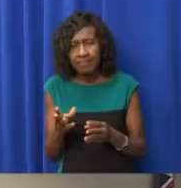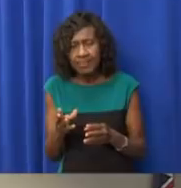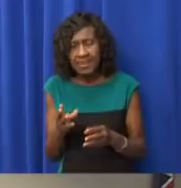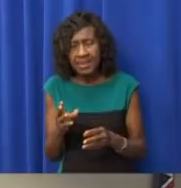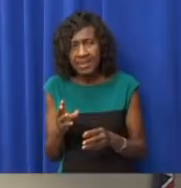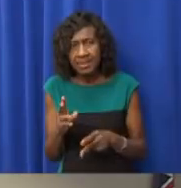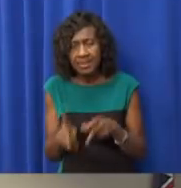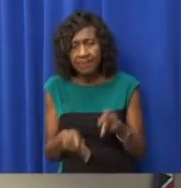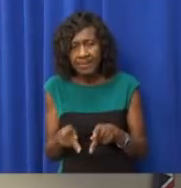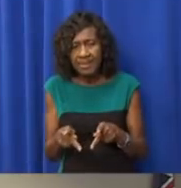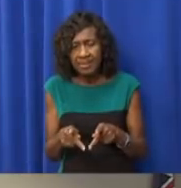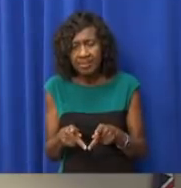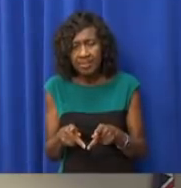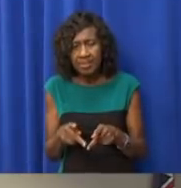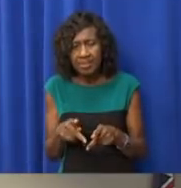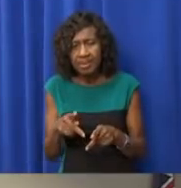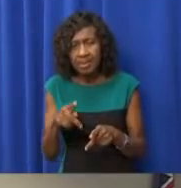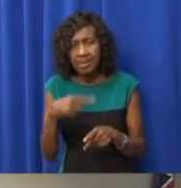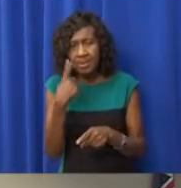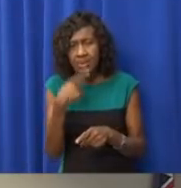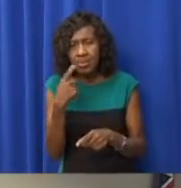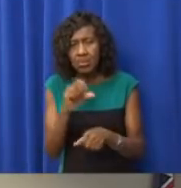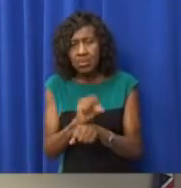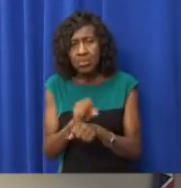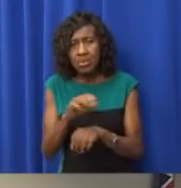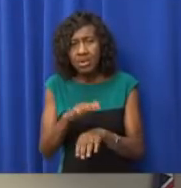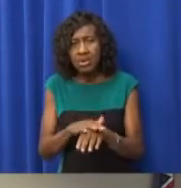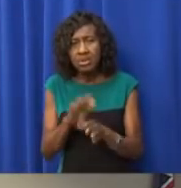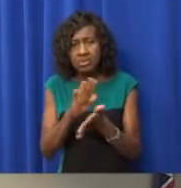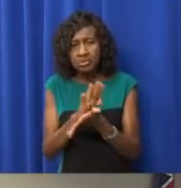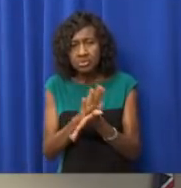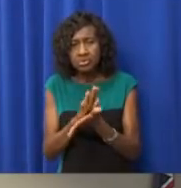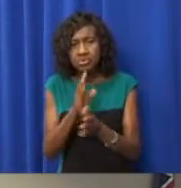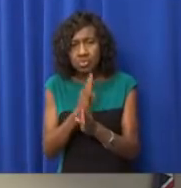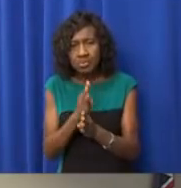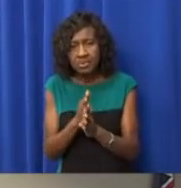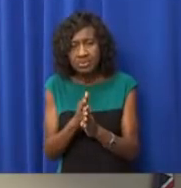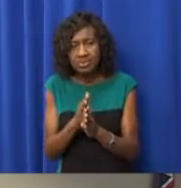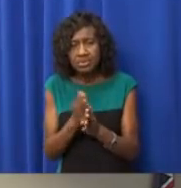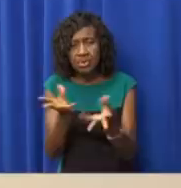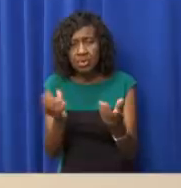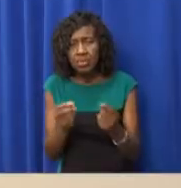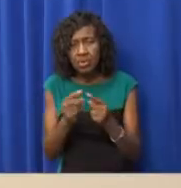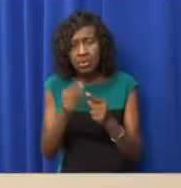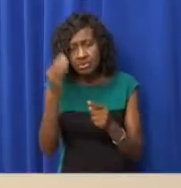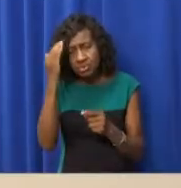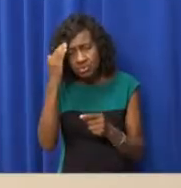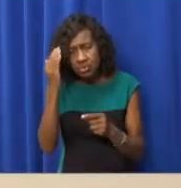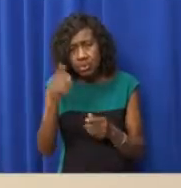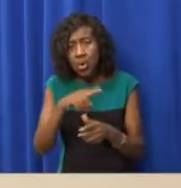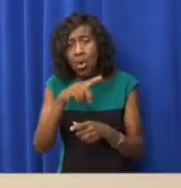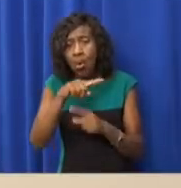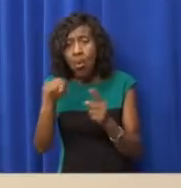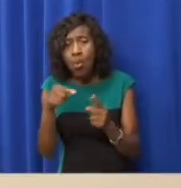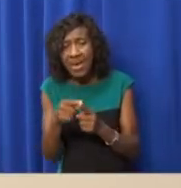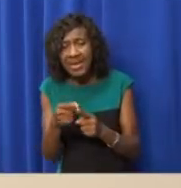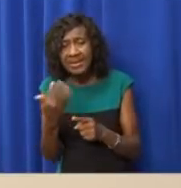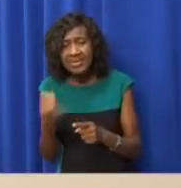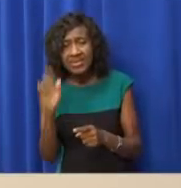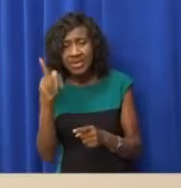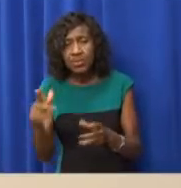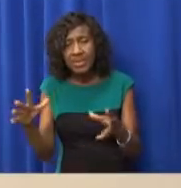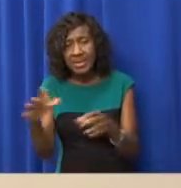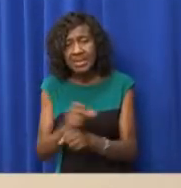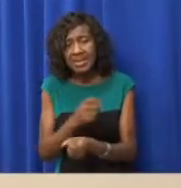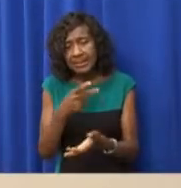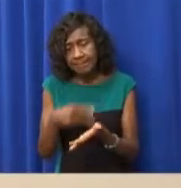being paid. Do we have any update on where those payments may be or how that's going? As far as I know, those issues have been